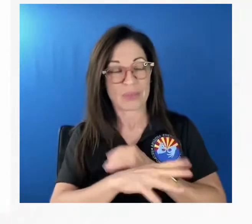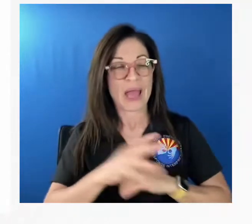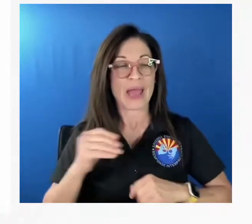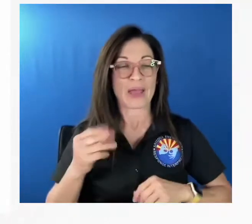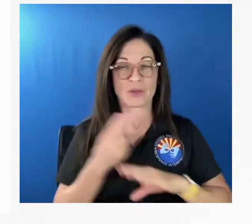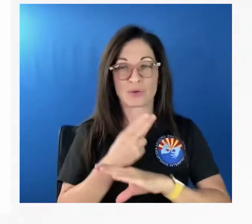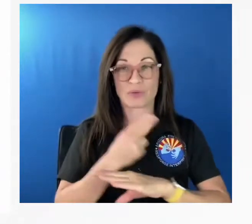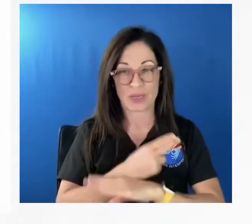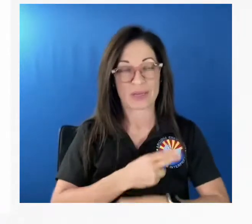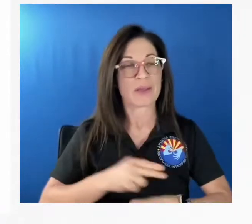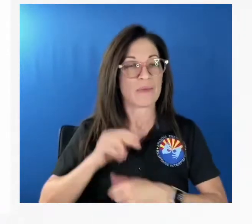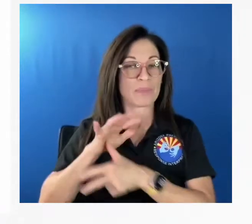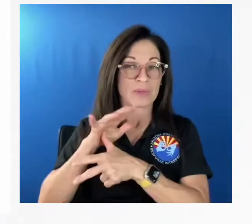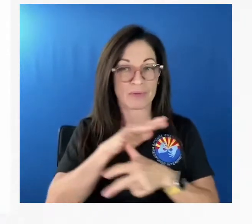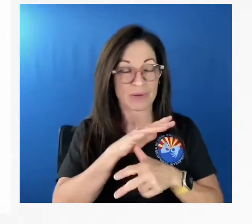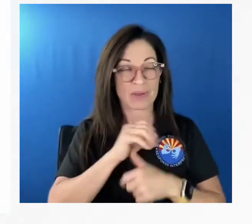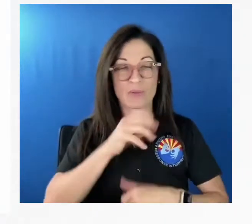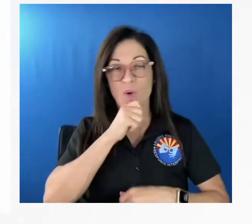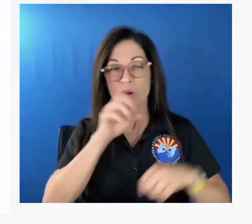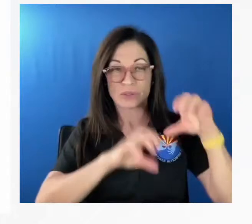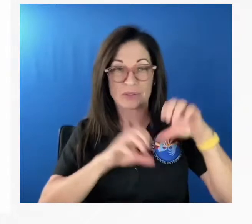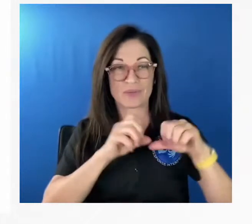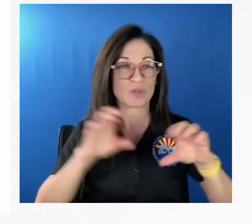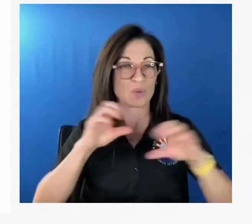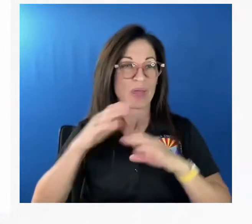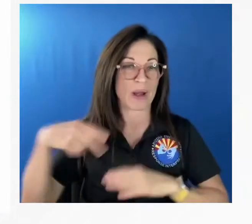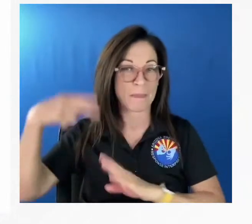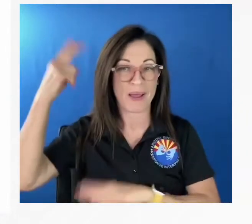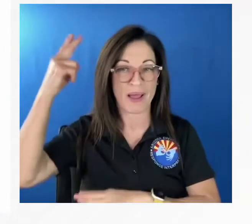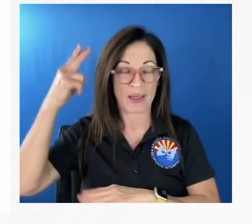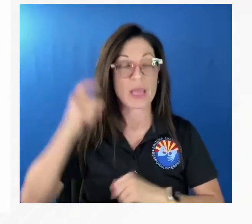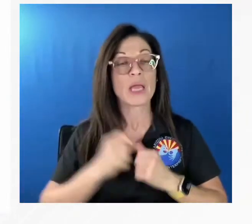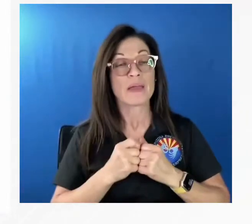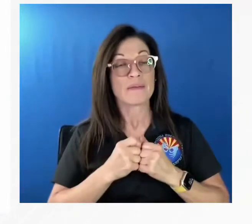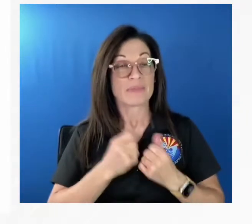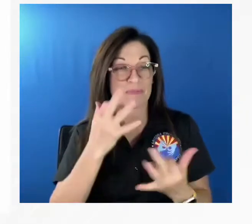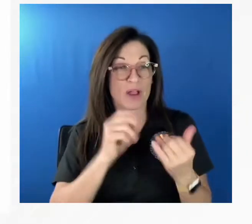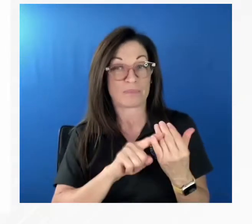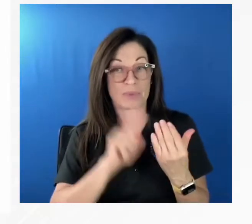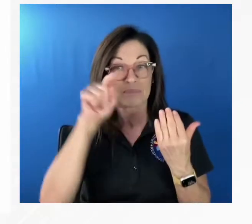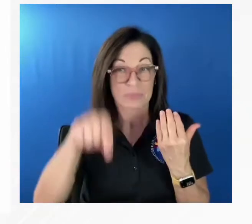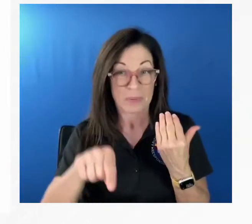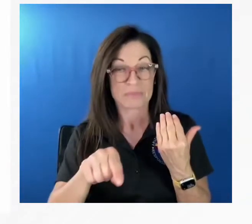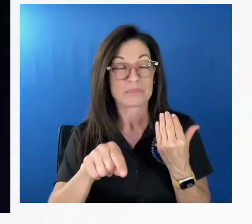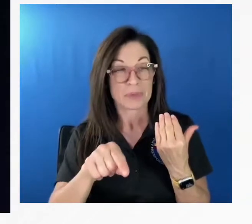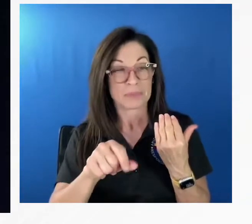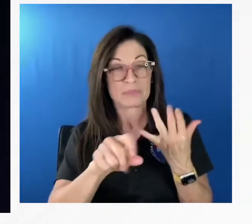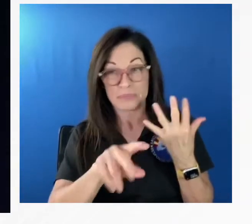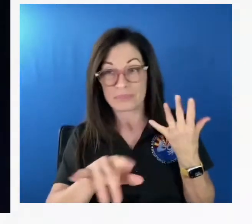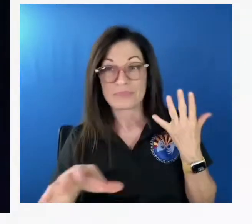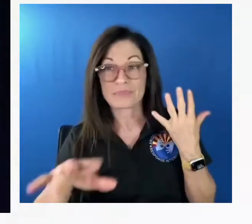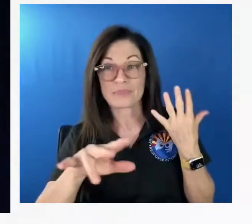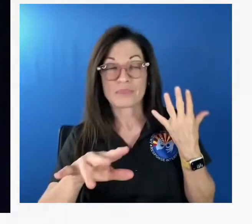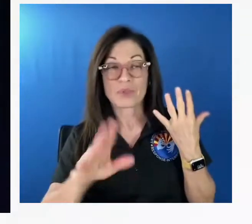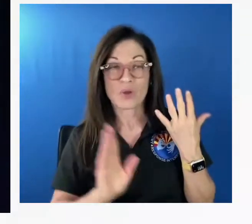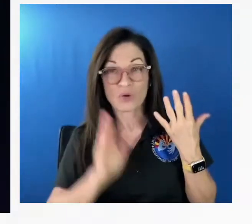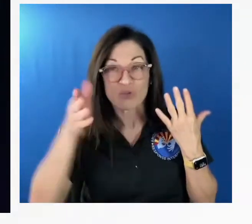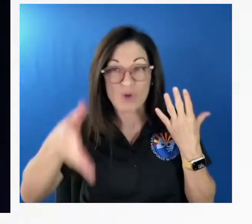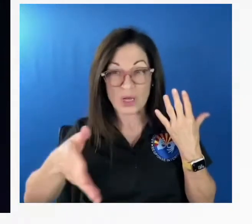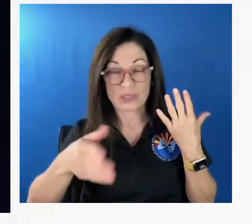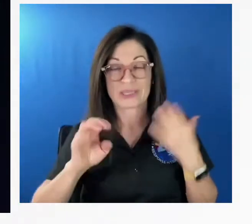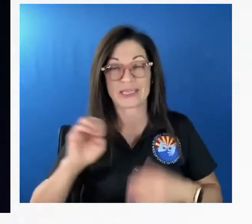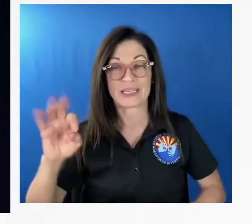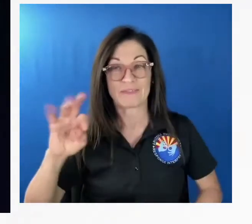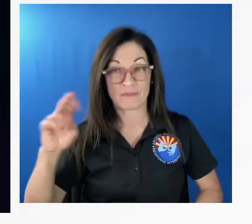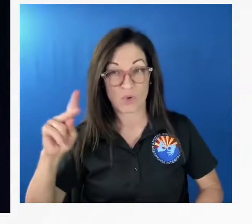retardant. That's done on the high side. So if the fire does spot coming out, makes it across the East Fork, runs